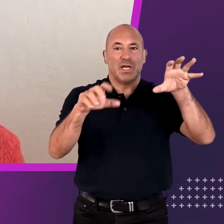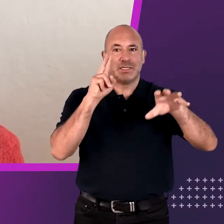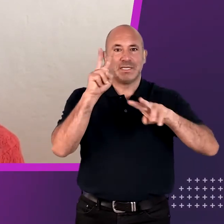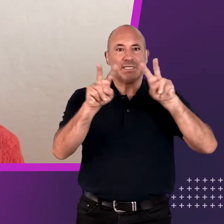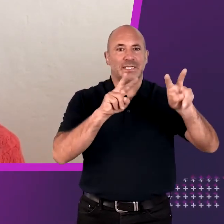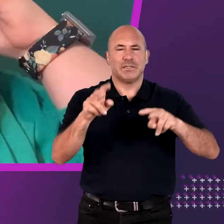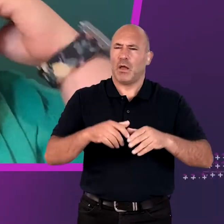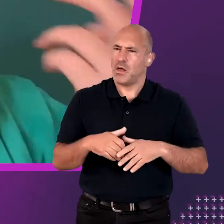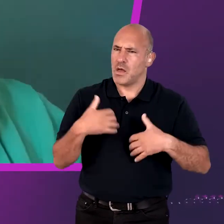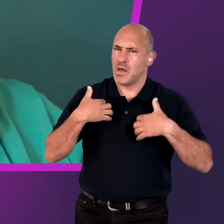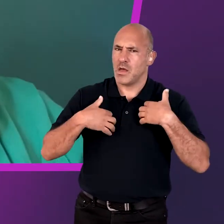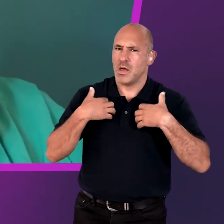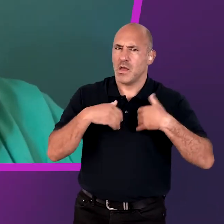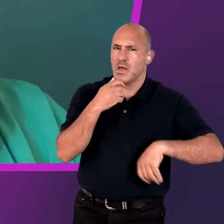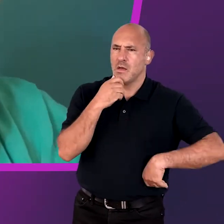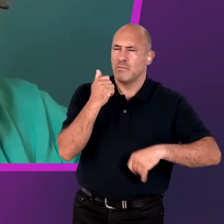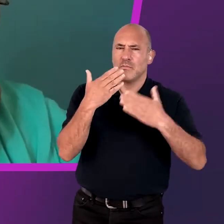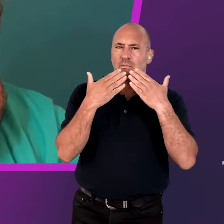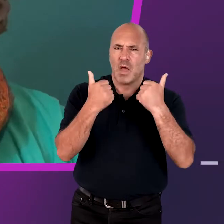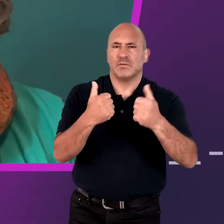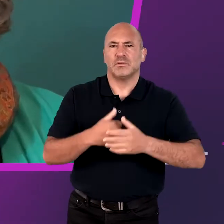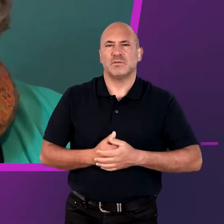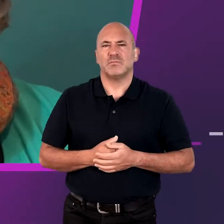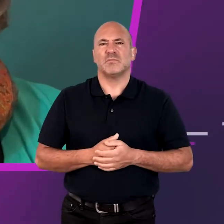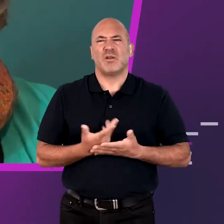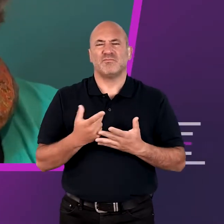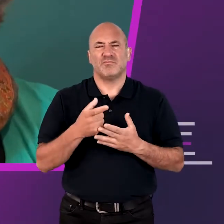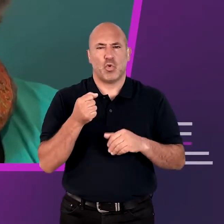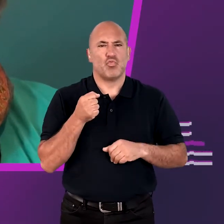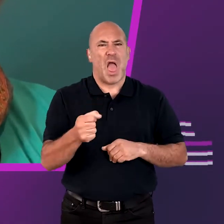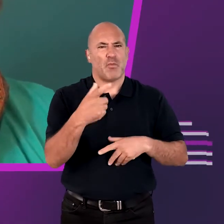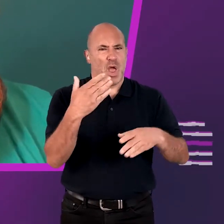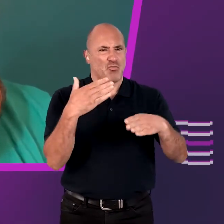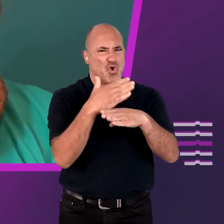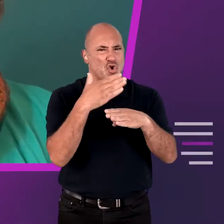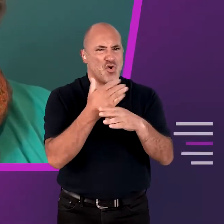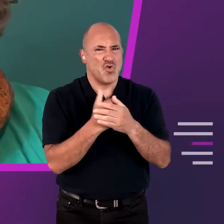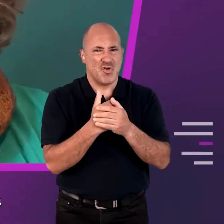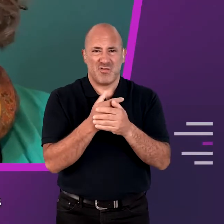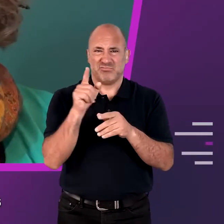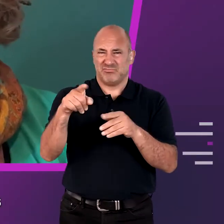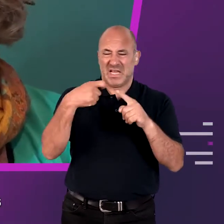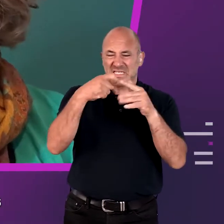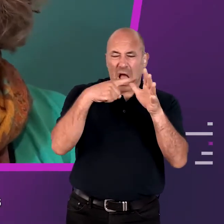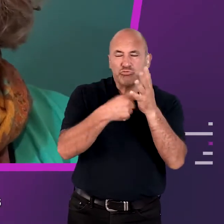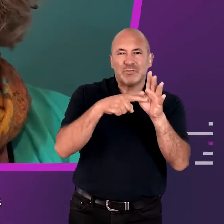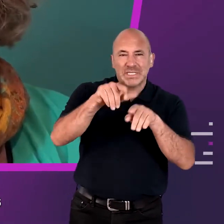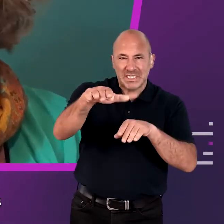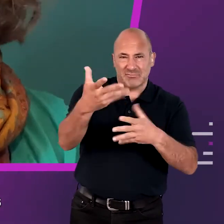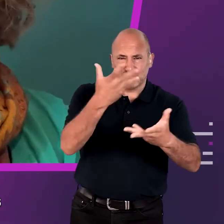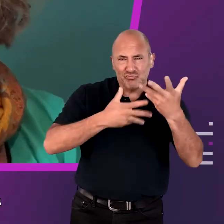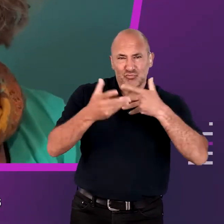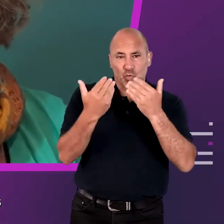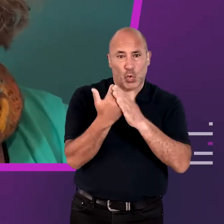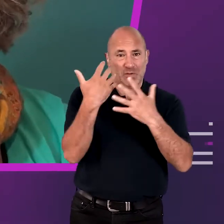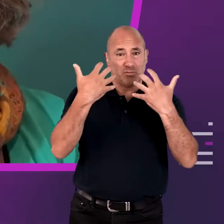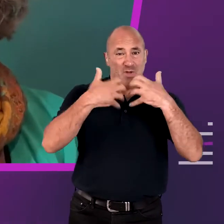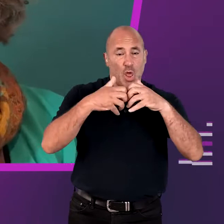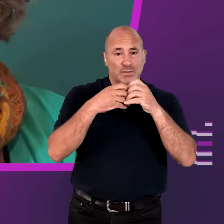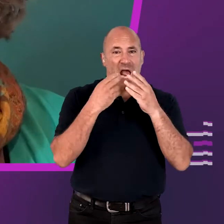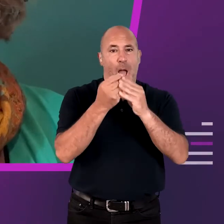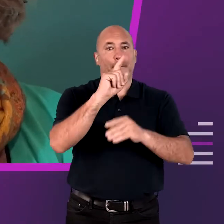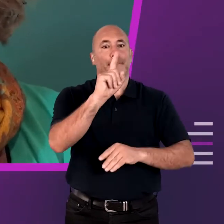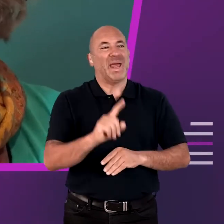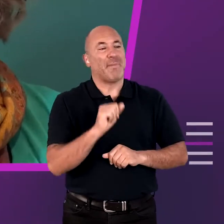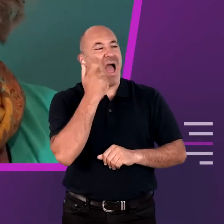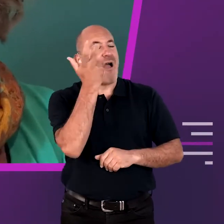stations. That's really interesting. Thank you, Lorena. But what about working on the railway? Carrie, can you tell me a bit more about new technologies that's helping